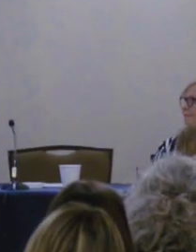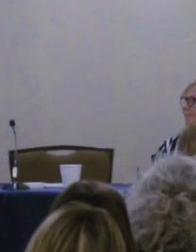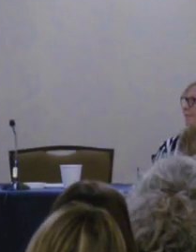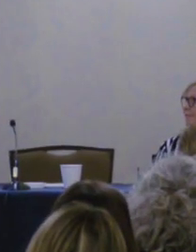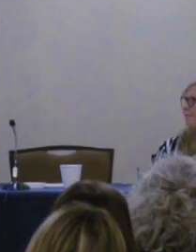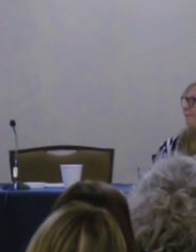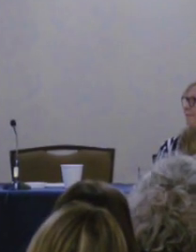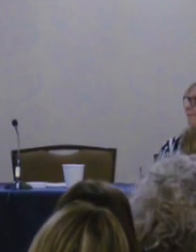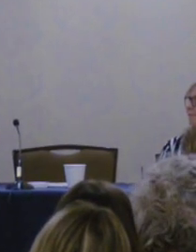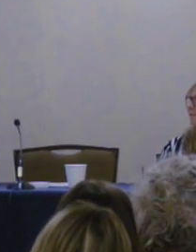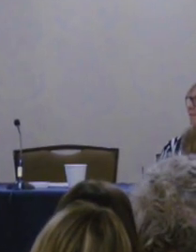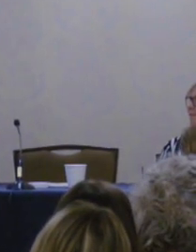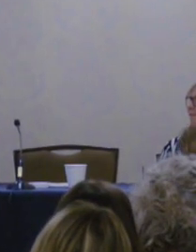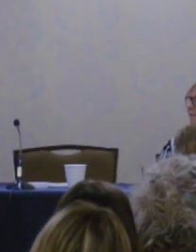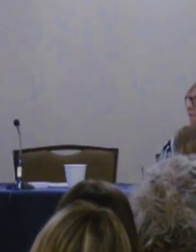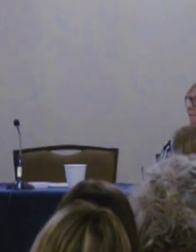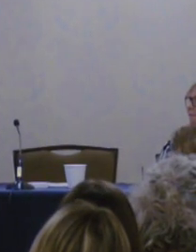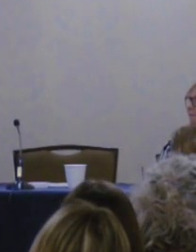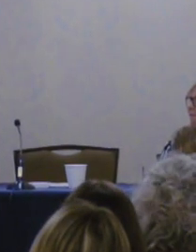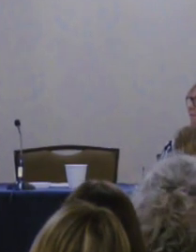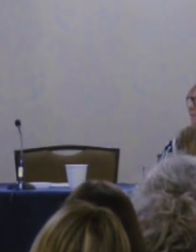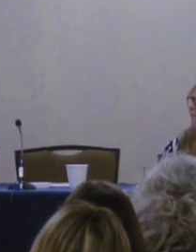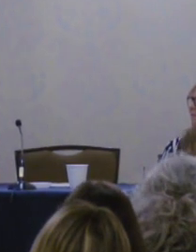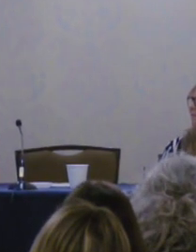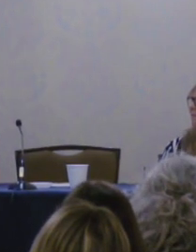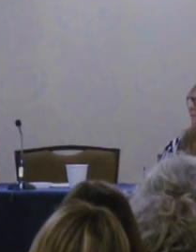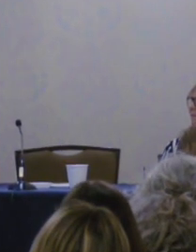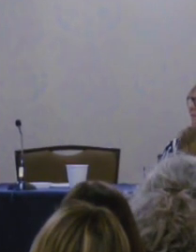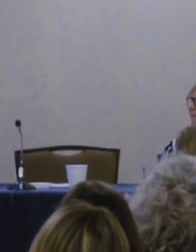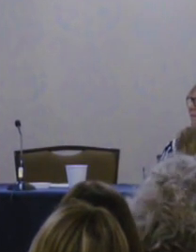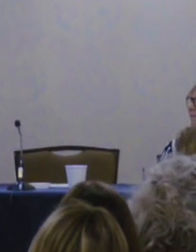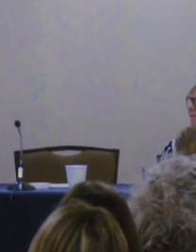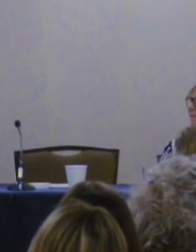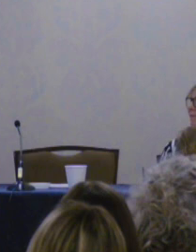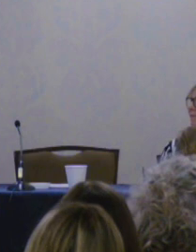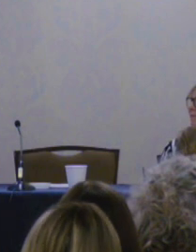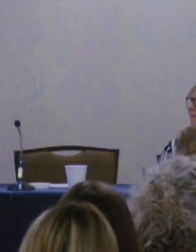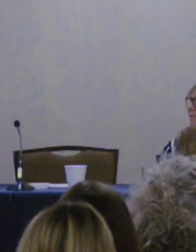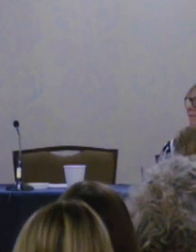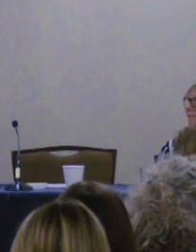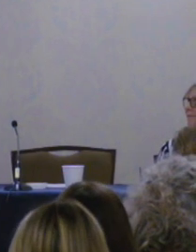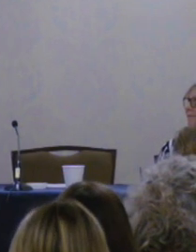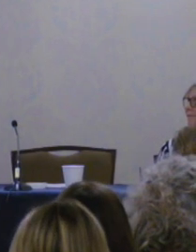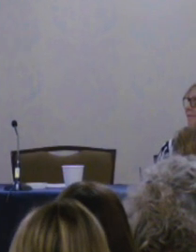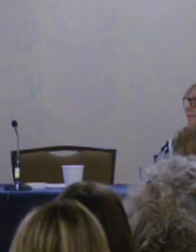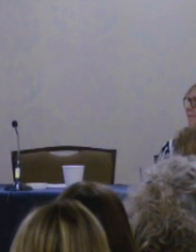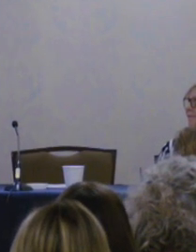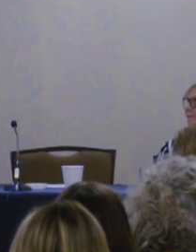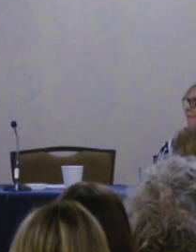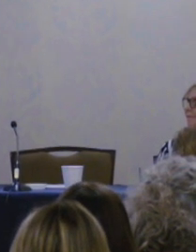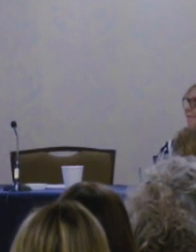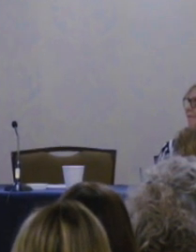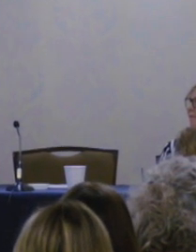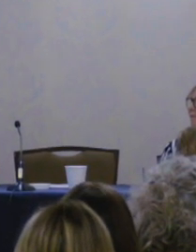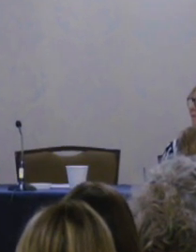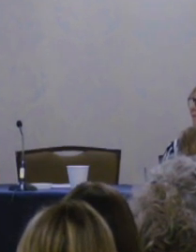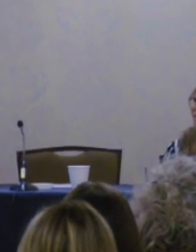to do this right. Effective CPD in itself is already quite complicated, what we have